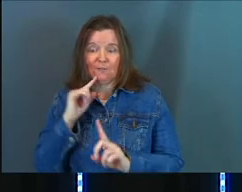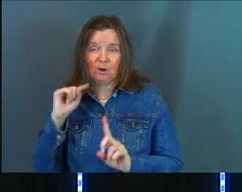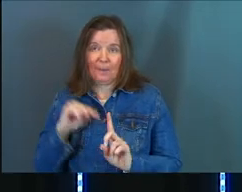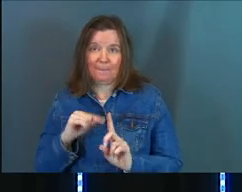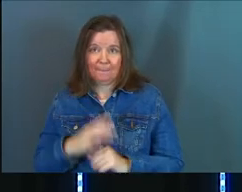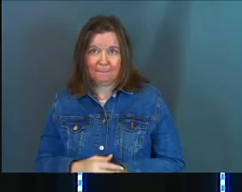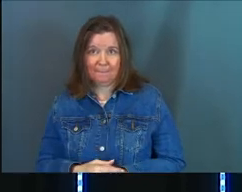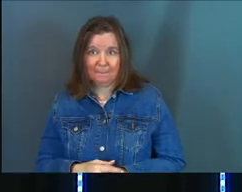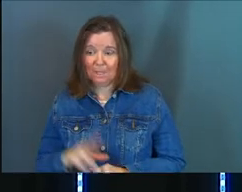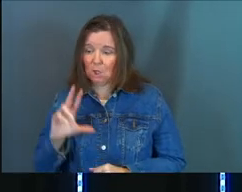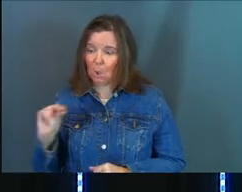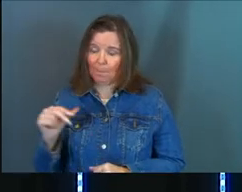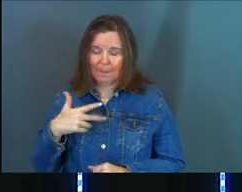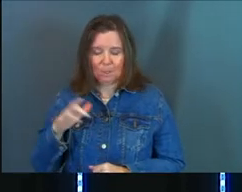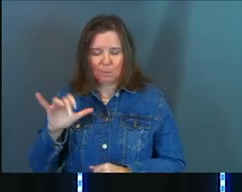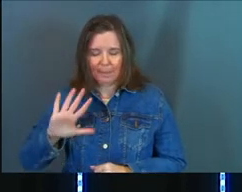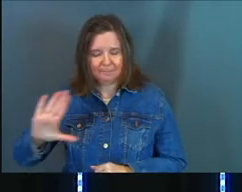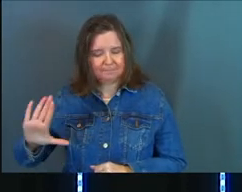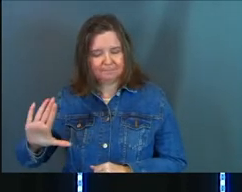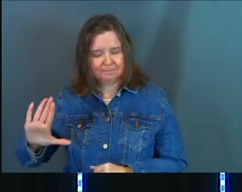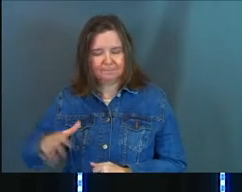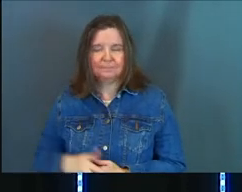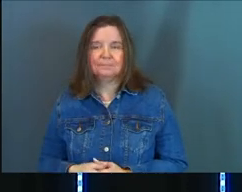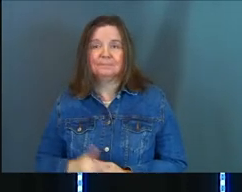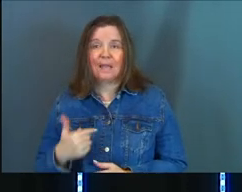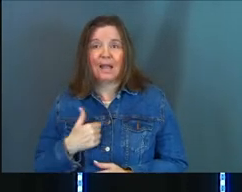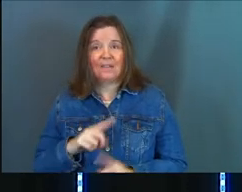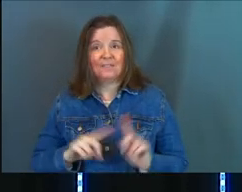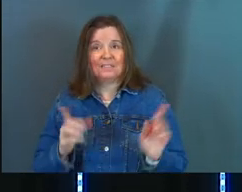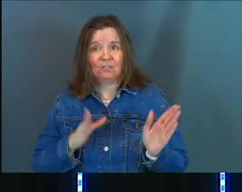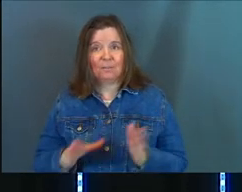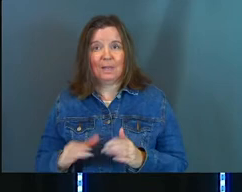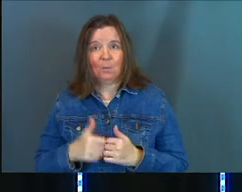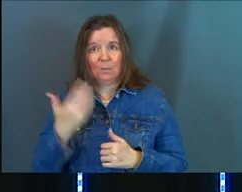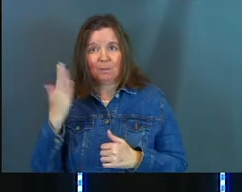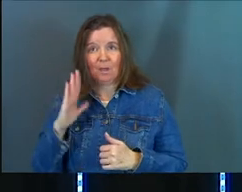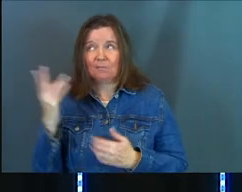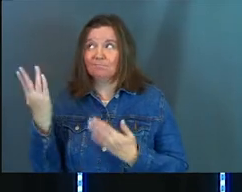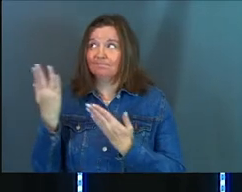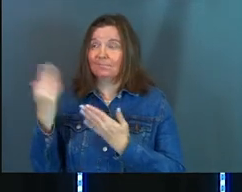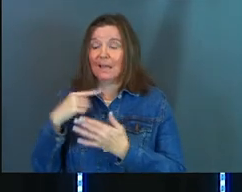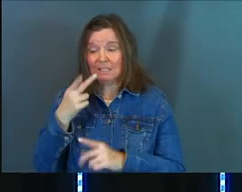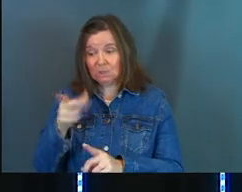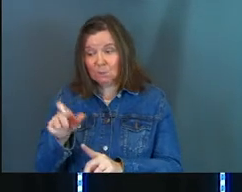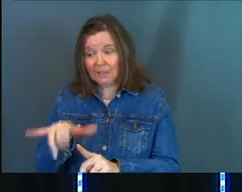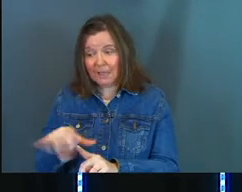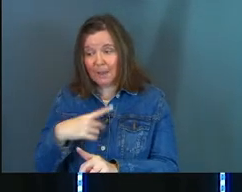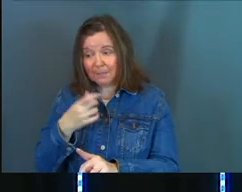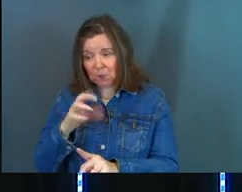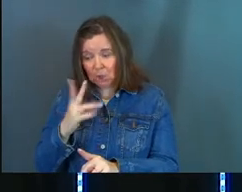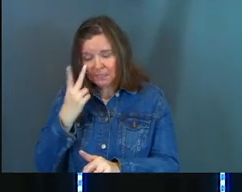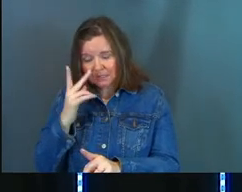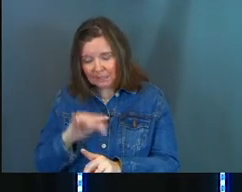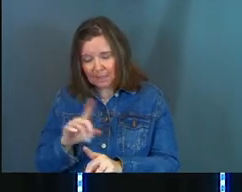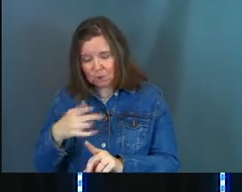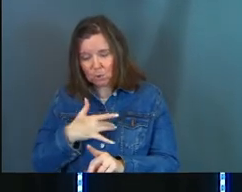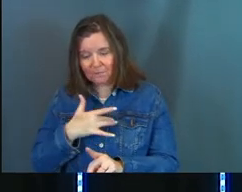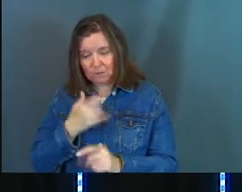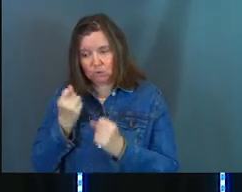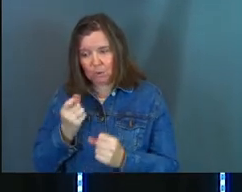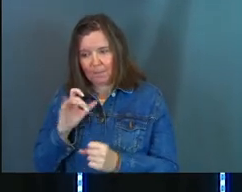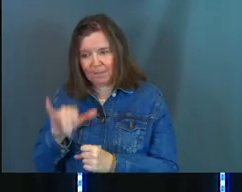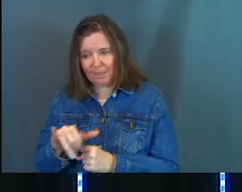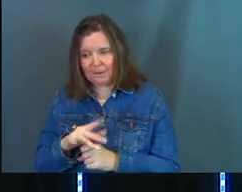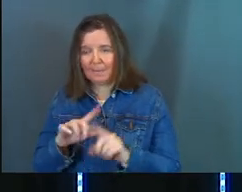him. Said, nope, I'm not going to do that. I've got a different plan with God. I see that you need that, Peter. I see that you feel